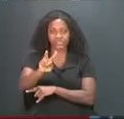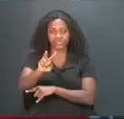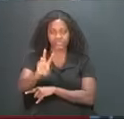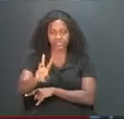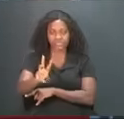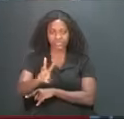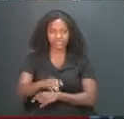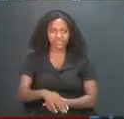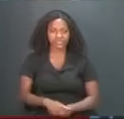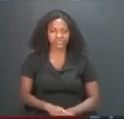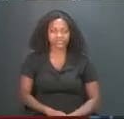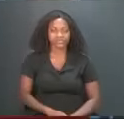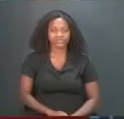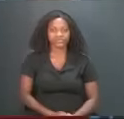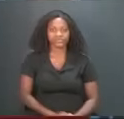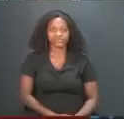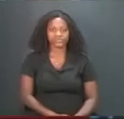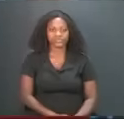2026. Mr. Speaker, I so move.